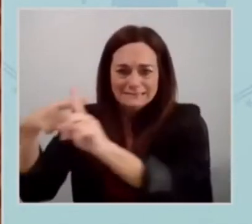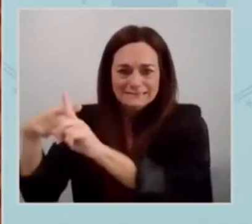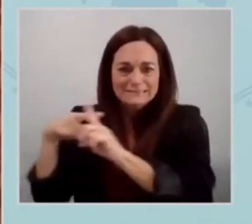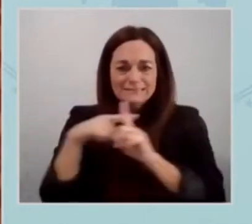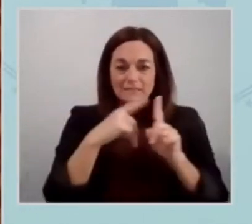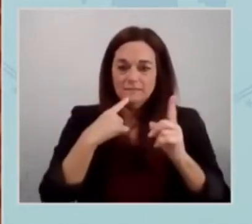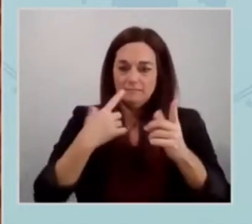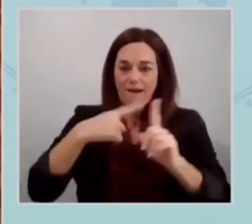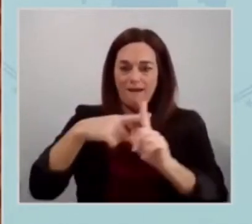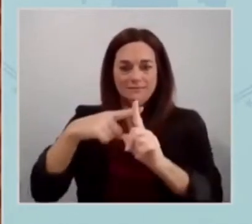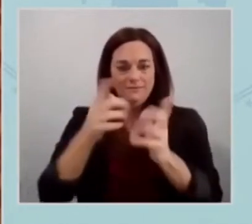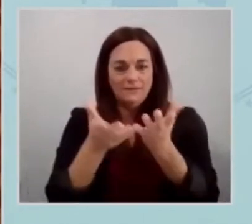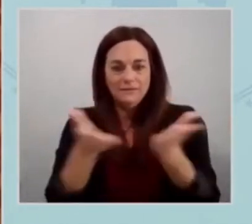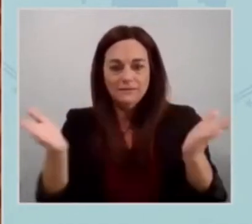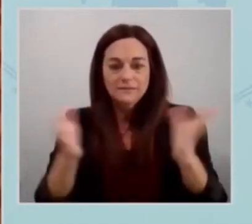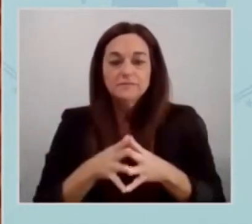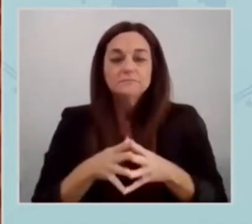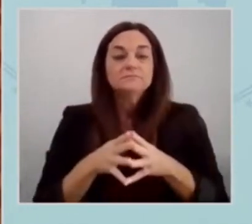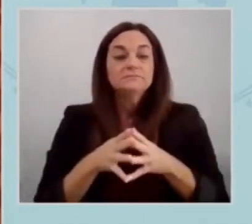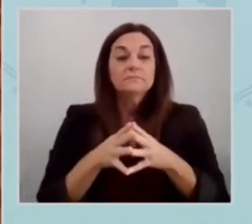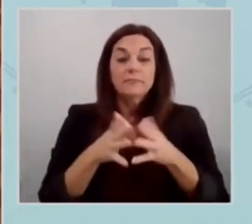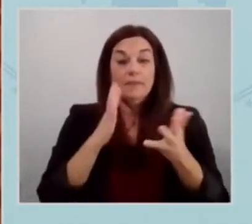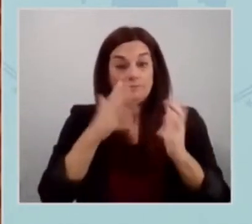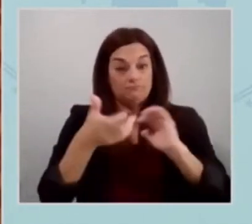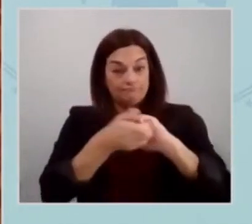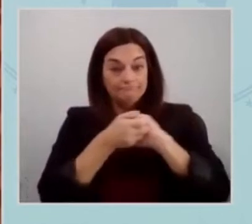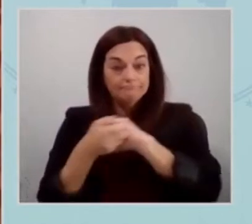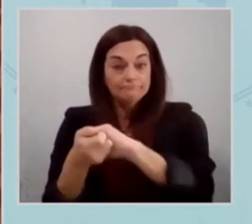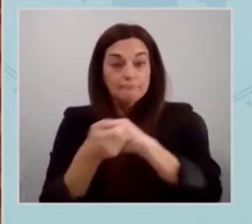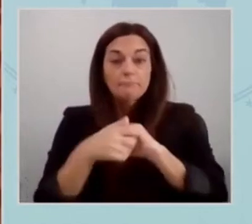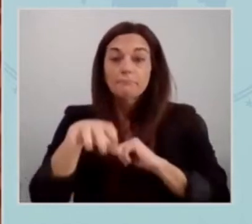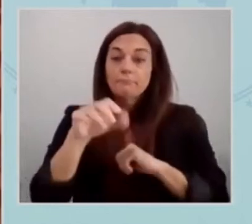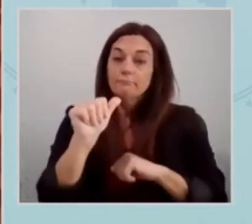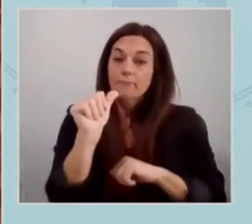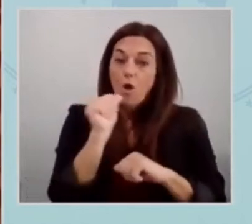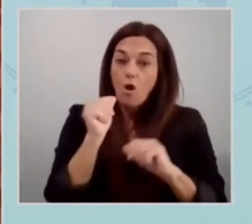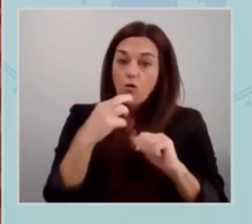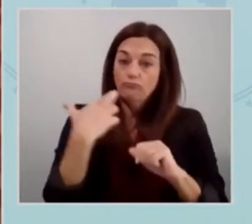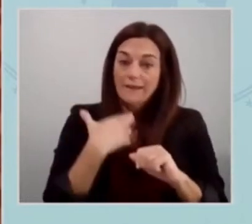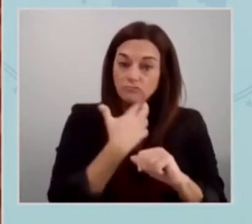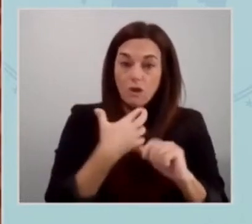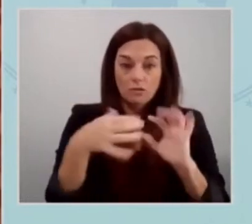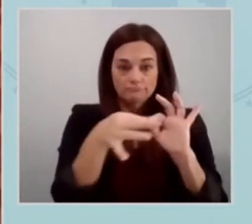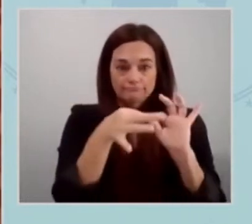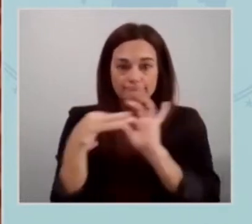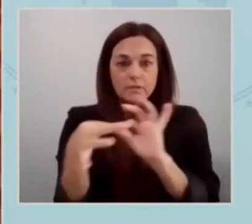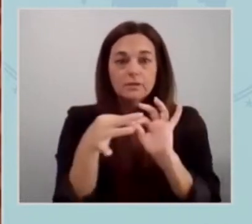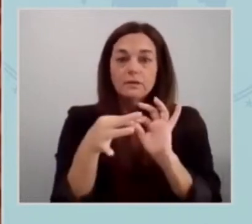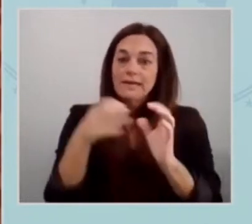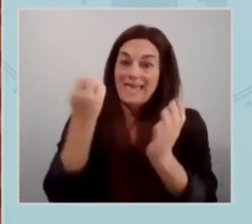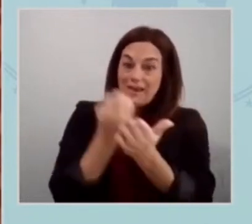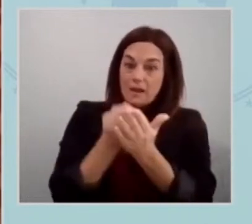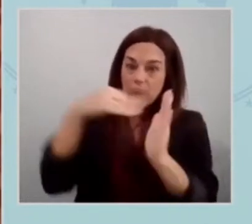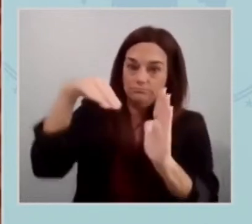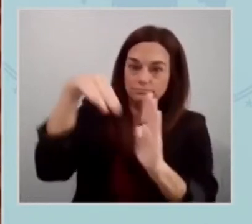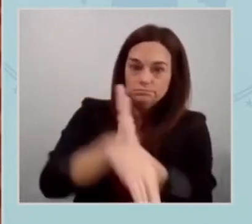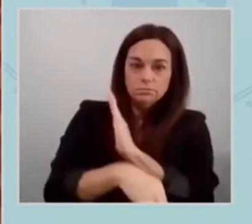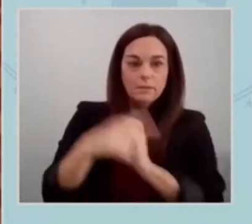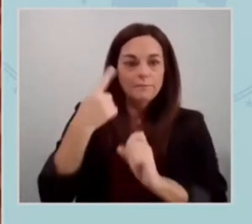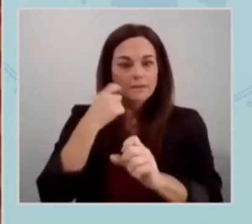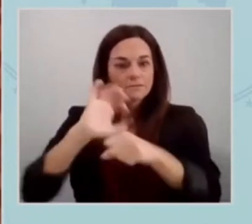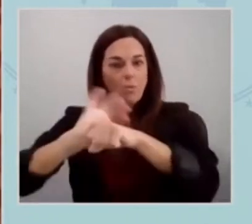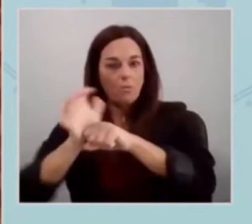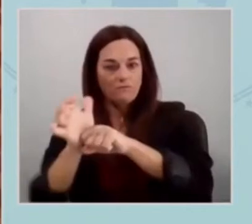help navigate and find the best possible solutions to keeping our vibrant restaurant and bar communities together, and to help find a